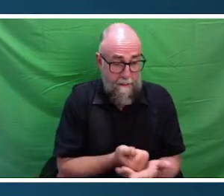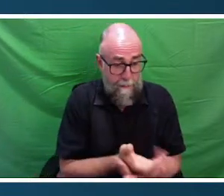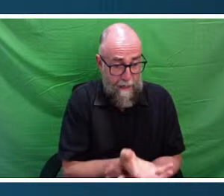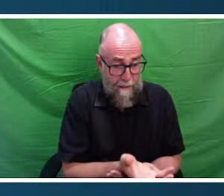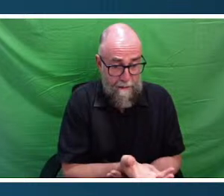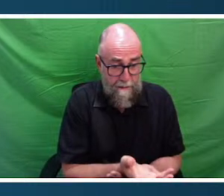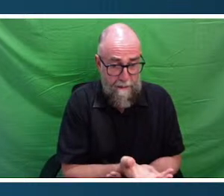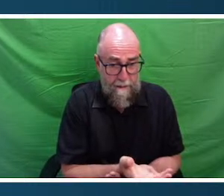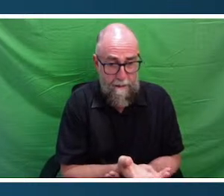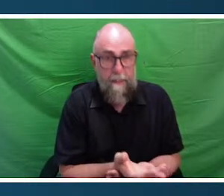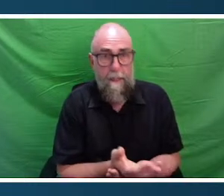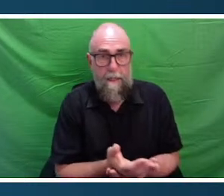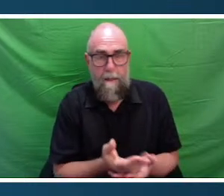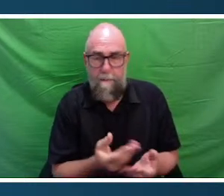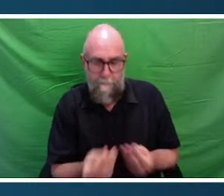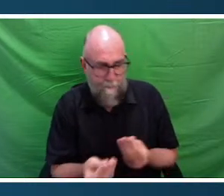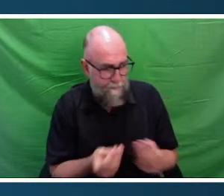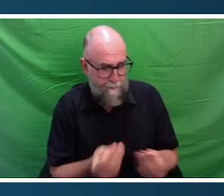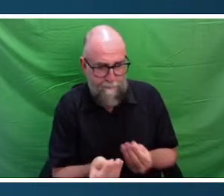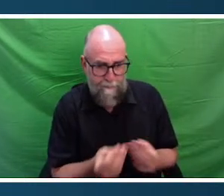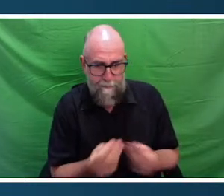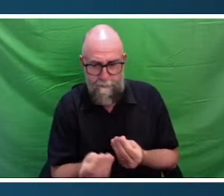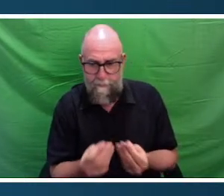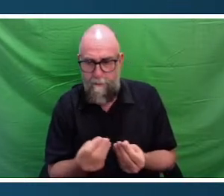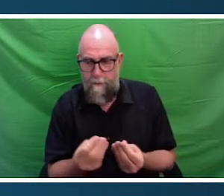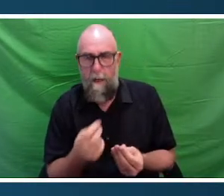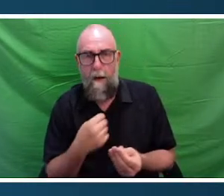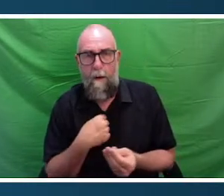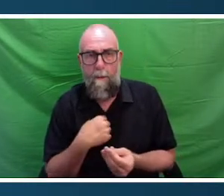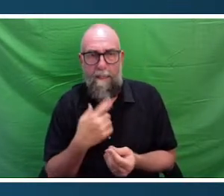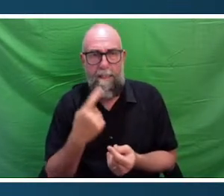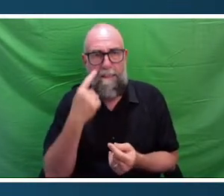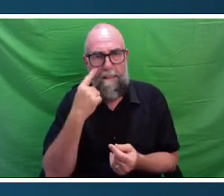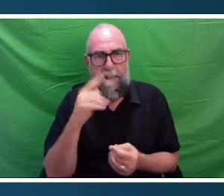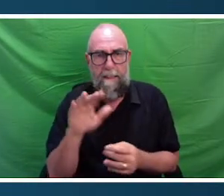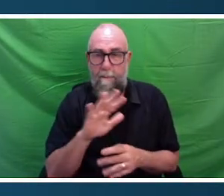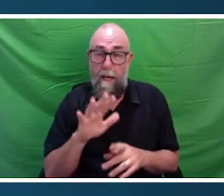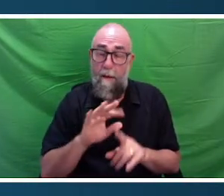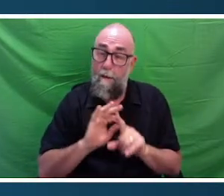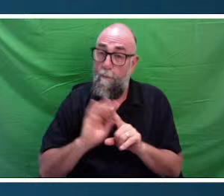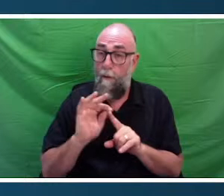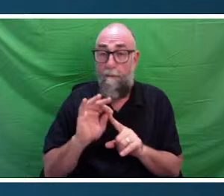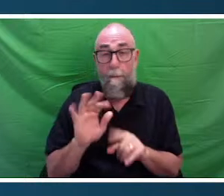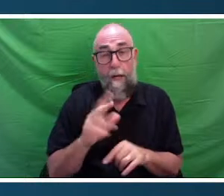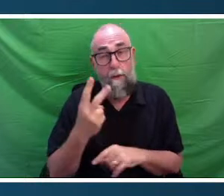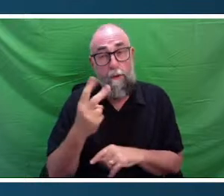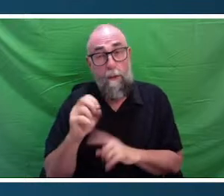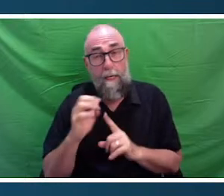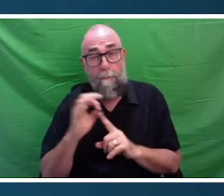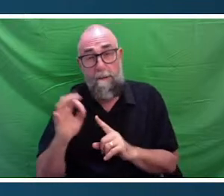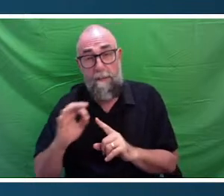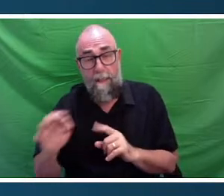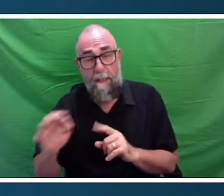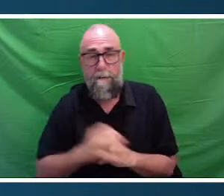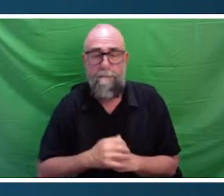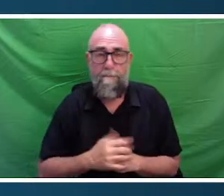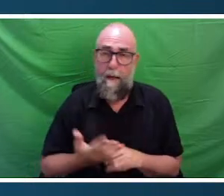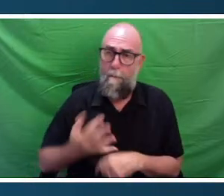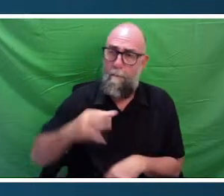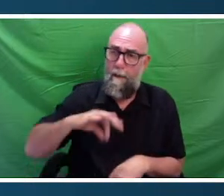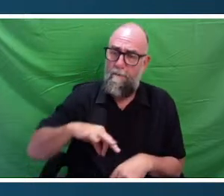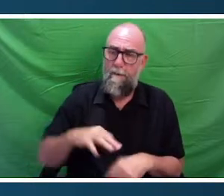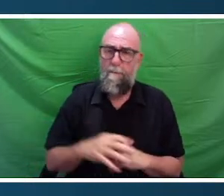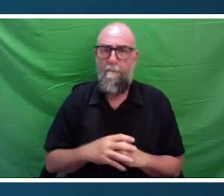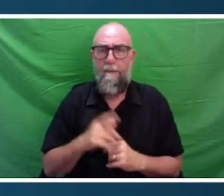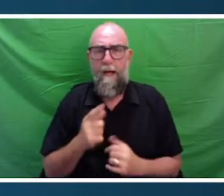trying to correct for people's selection into the schemes, we find the gains around 20% as well. And interestingly, a lot of households are